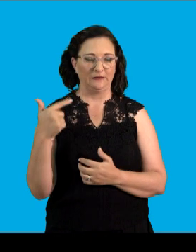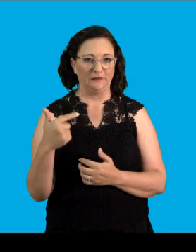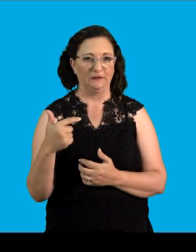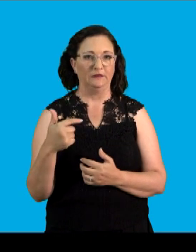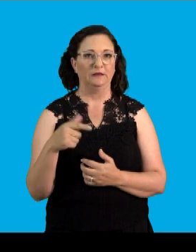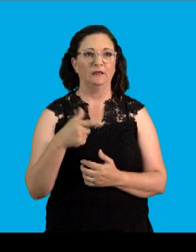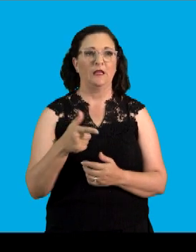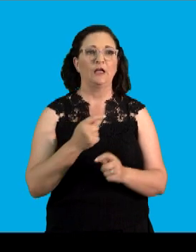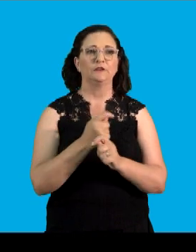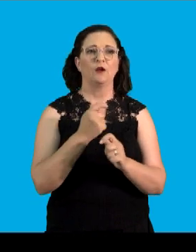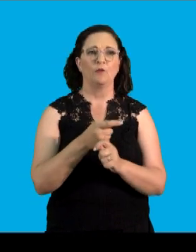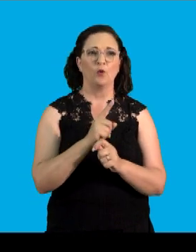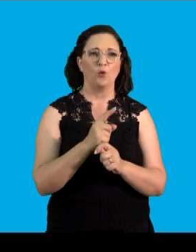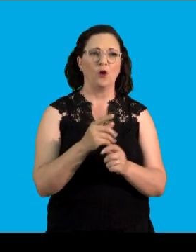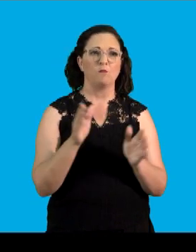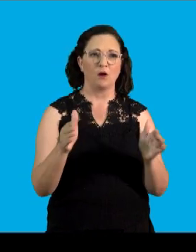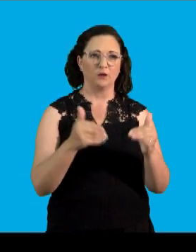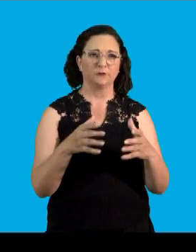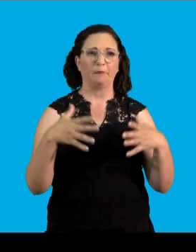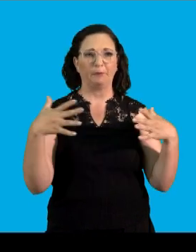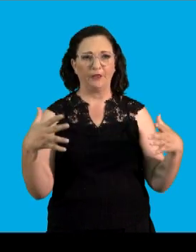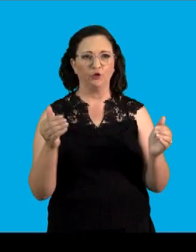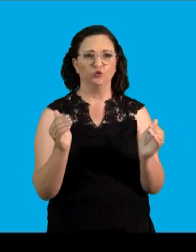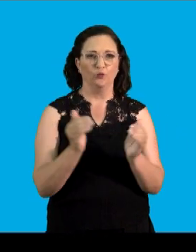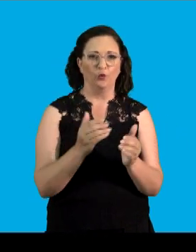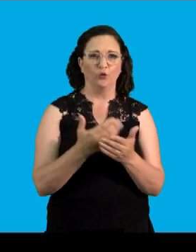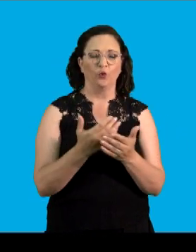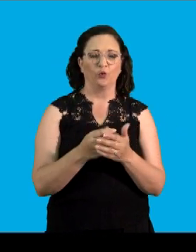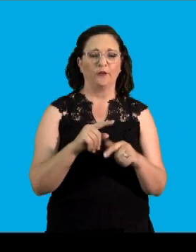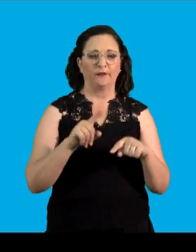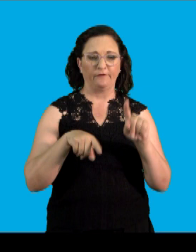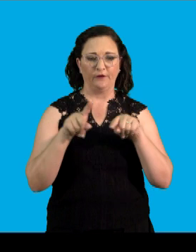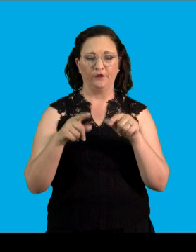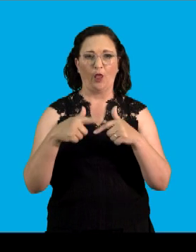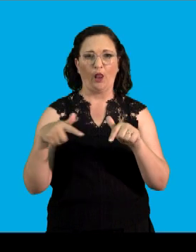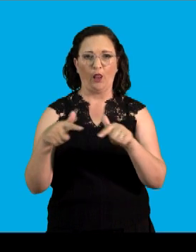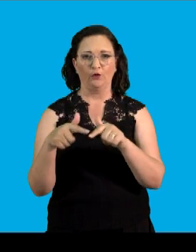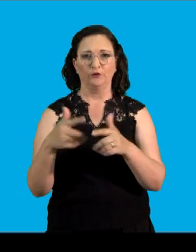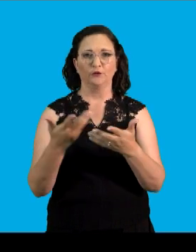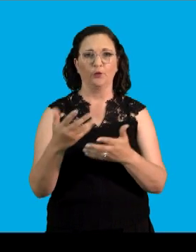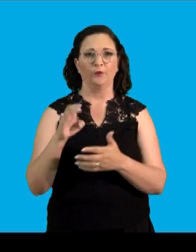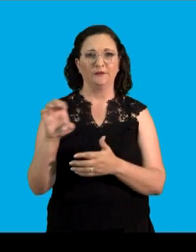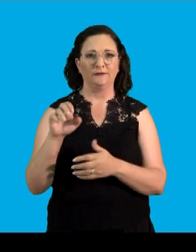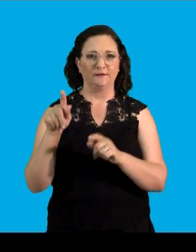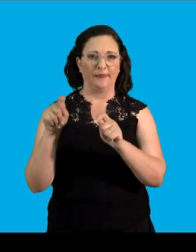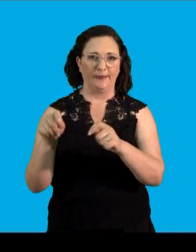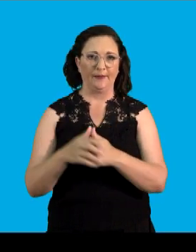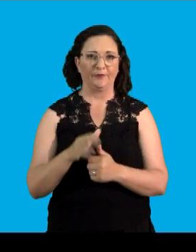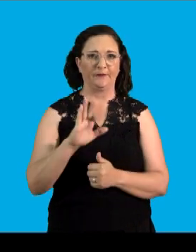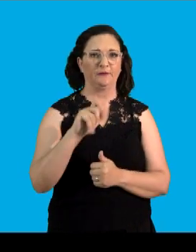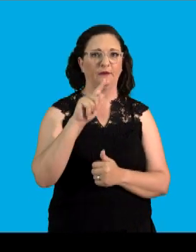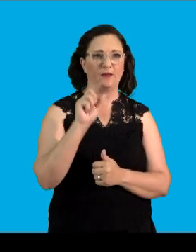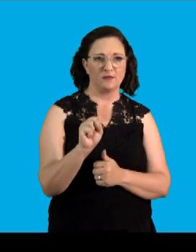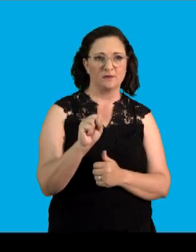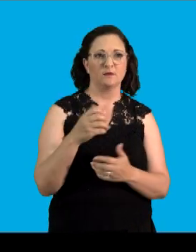London. They transport big and small parcels to different locations in the Eastern Cape. BTS has proven itself